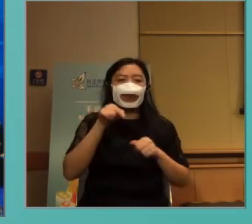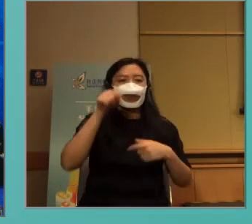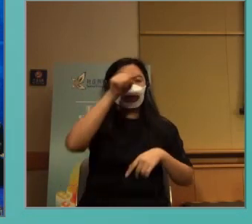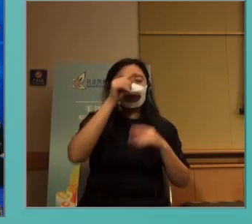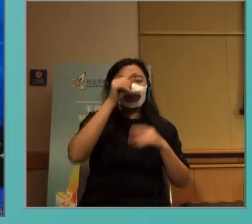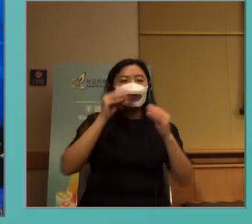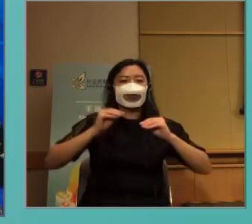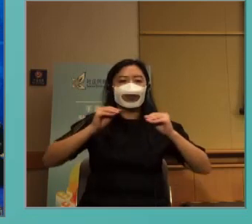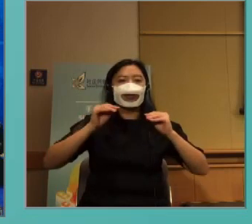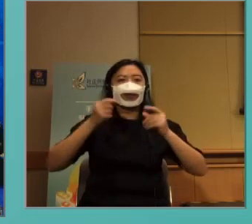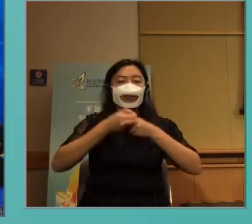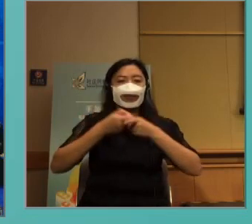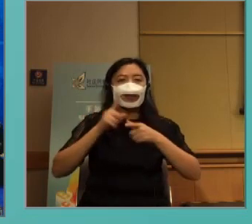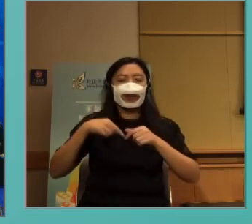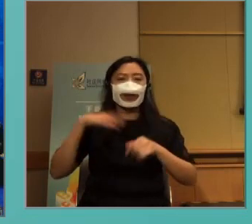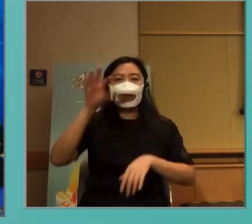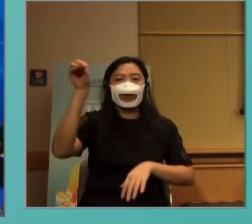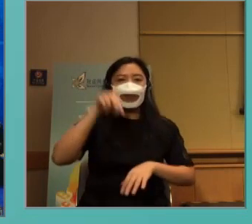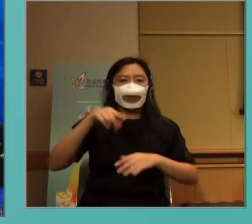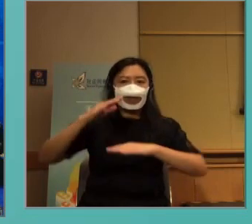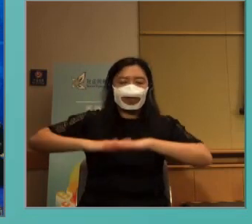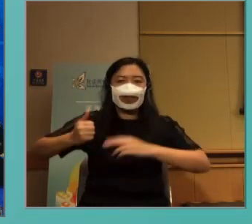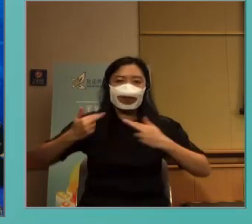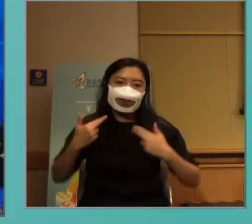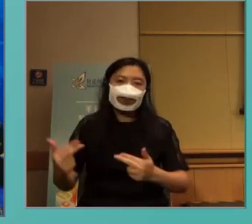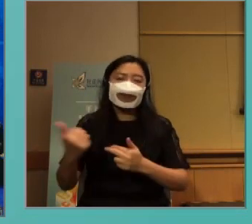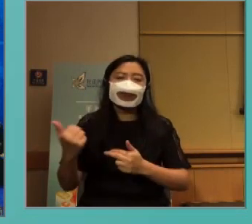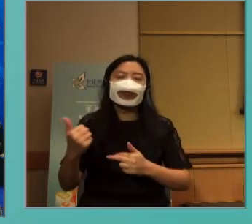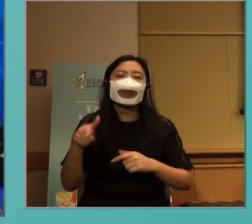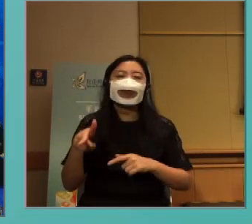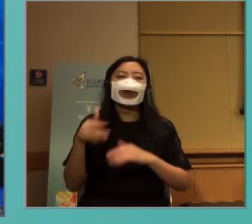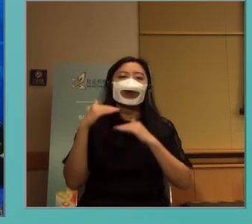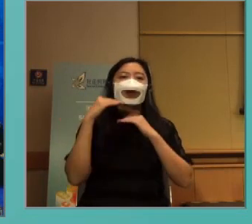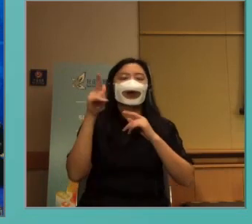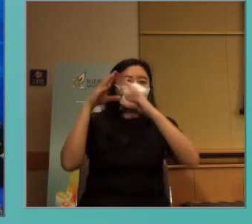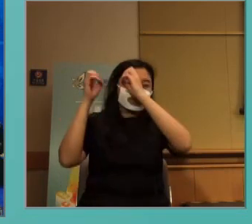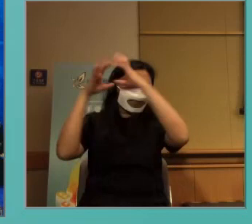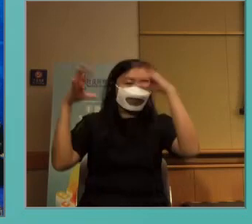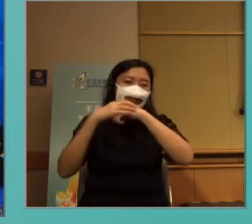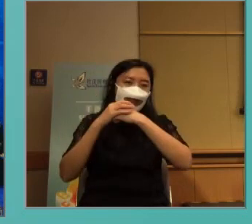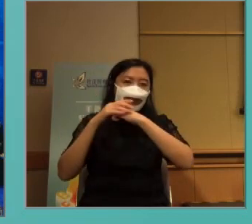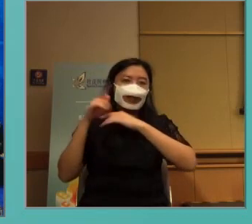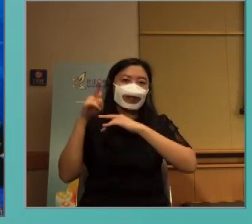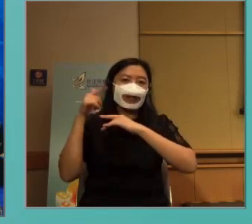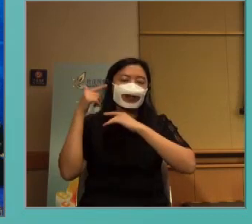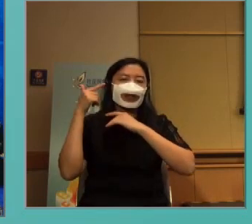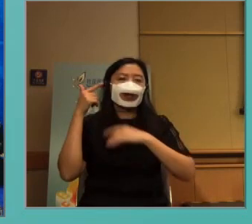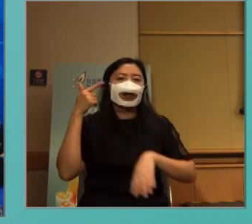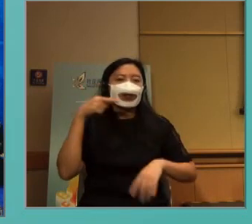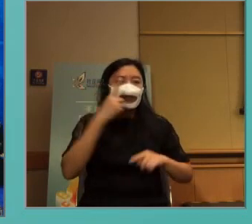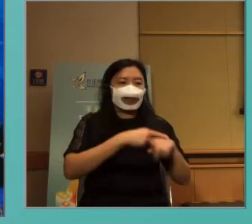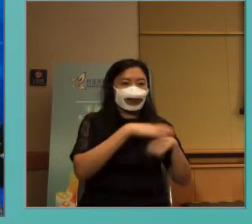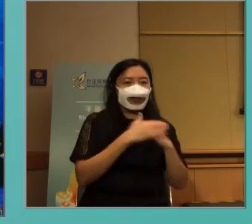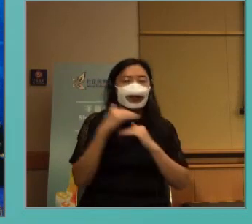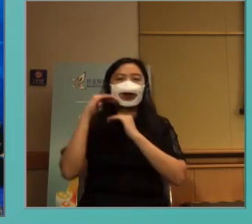longer restricted by physical constraints in the virtual world, because you can do so much more. But I don't